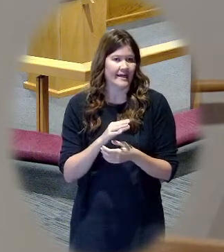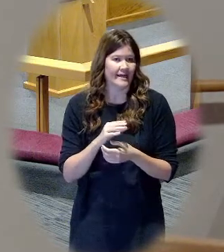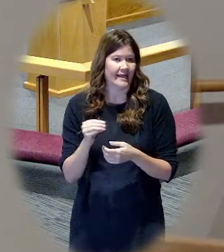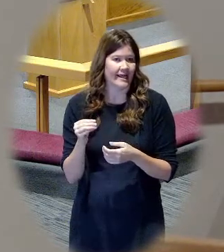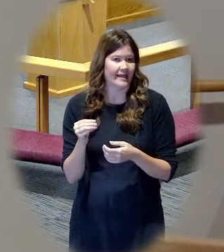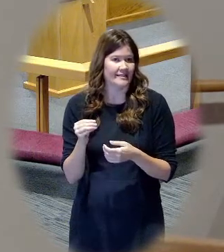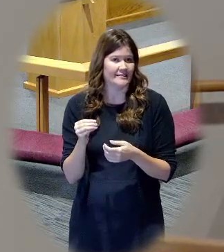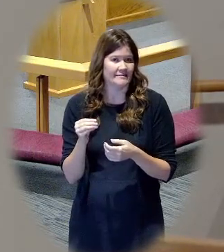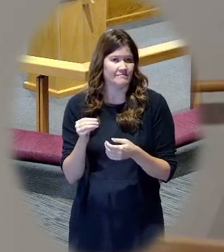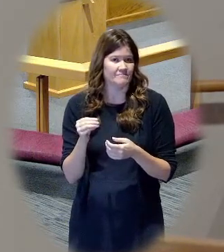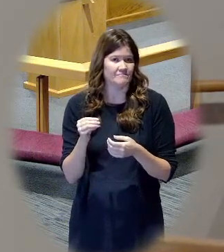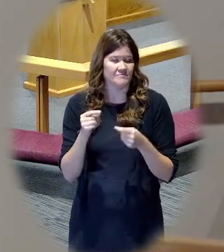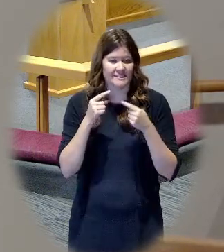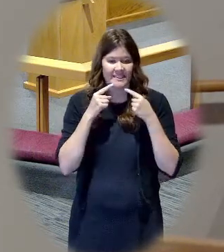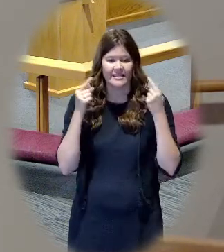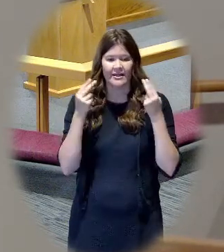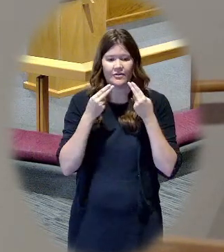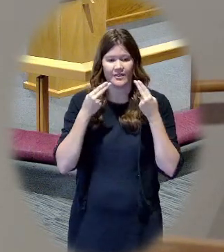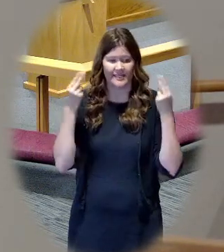and justified.